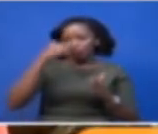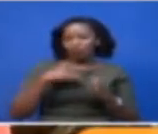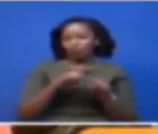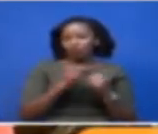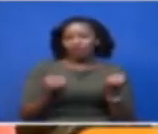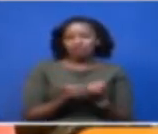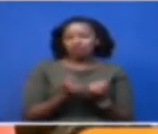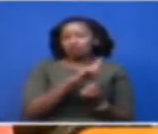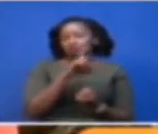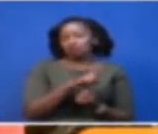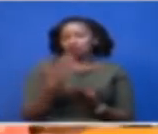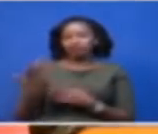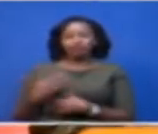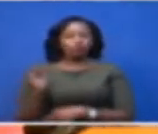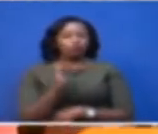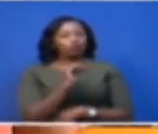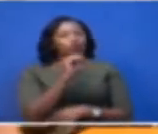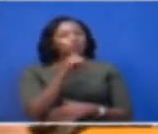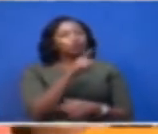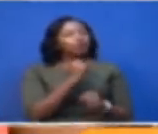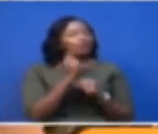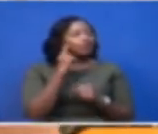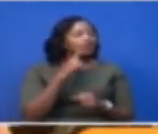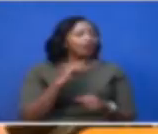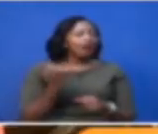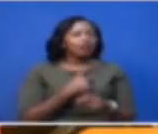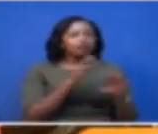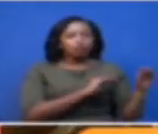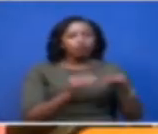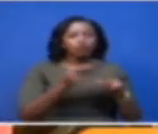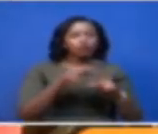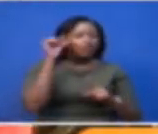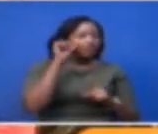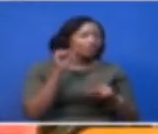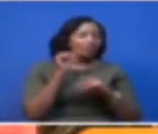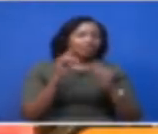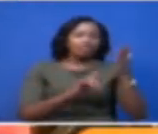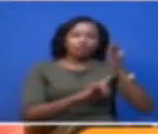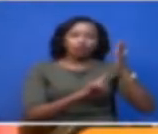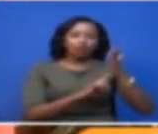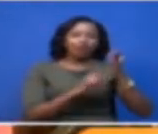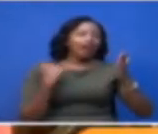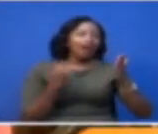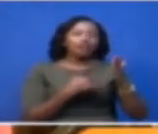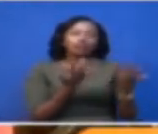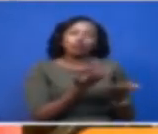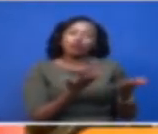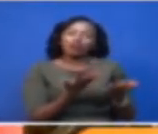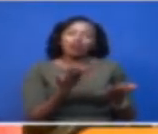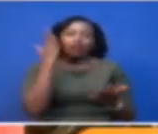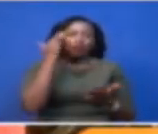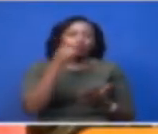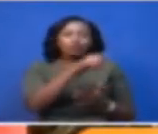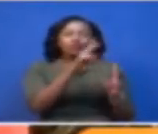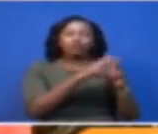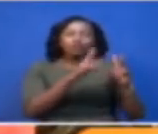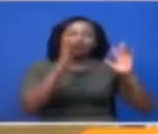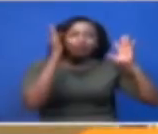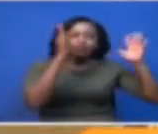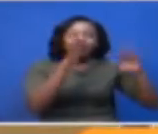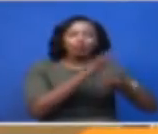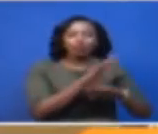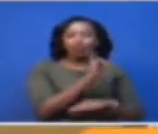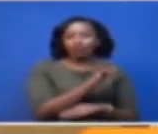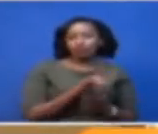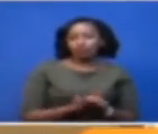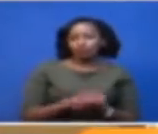and I'm sure you'll be doing this, closing the gender digital divide? Where are we in terms of that? Because I know you're really big on that. To qualify why that